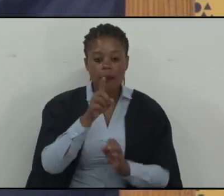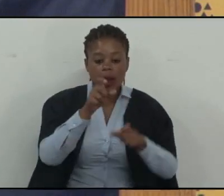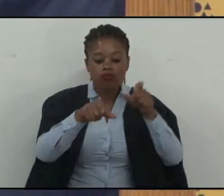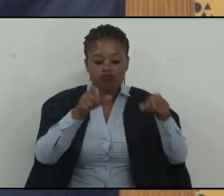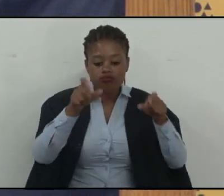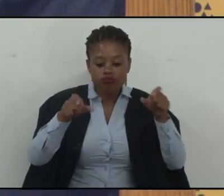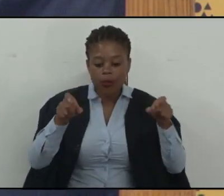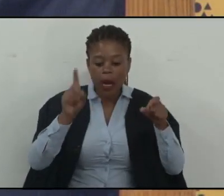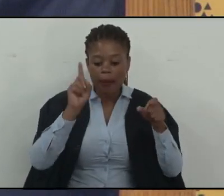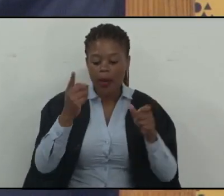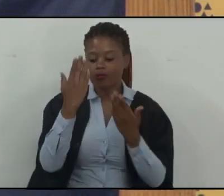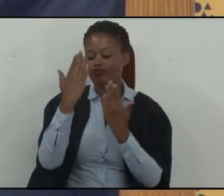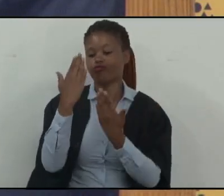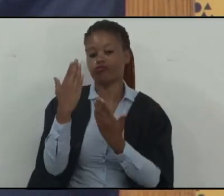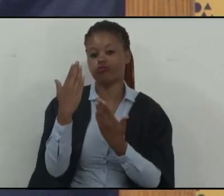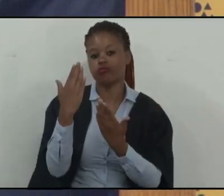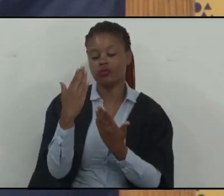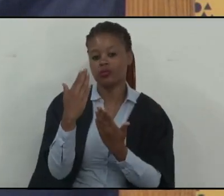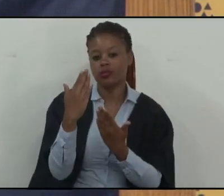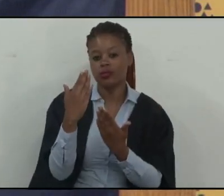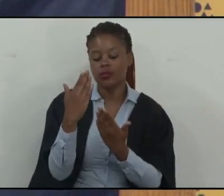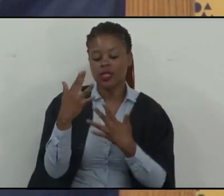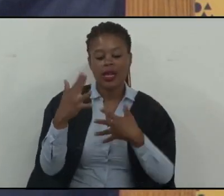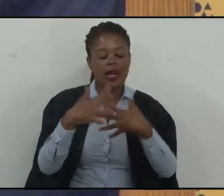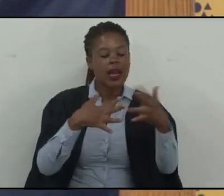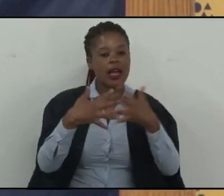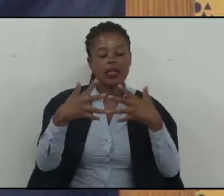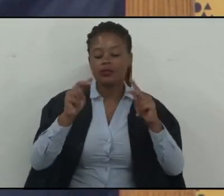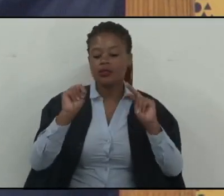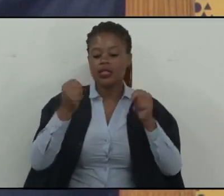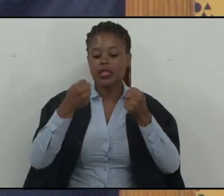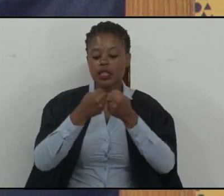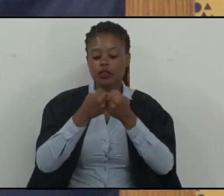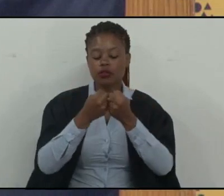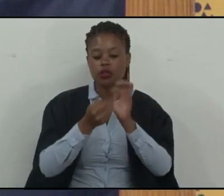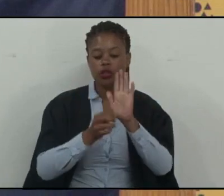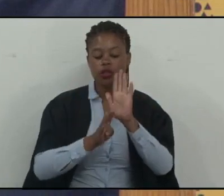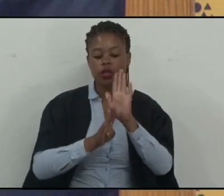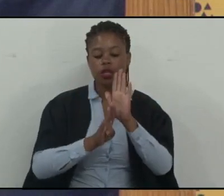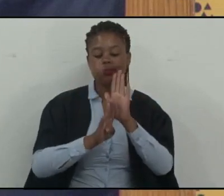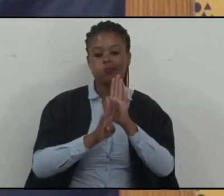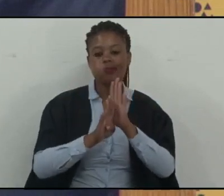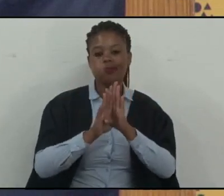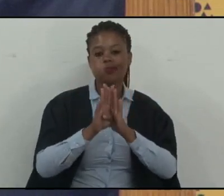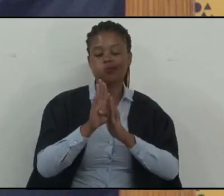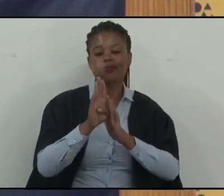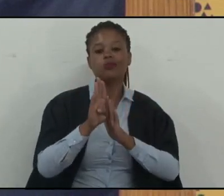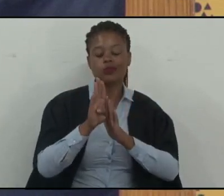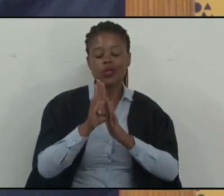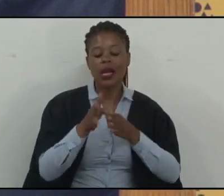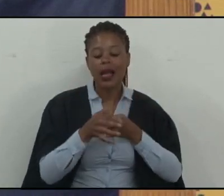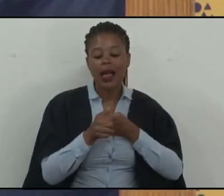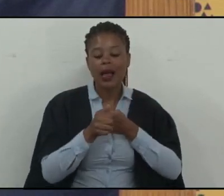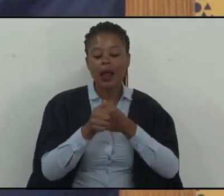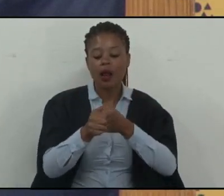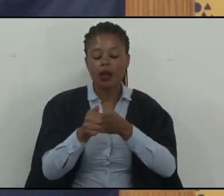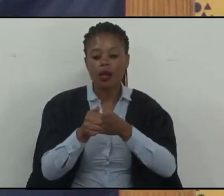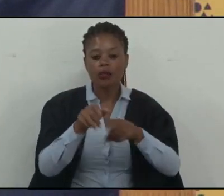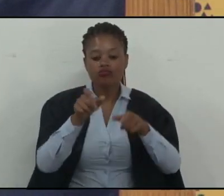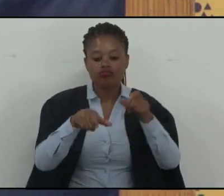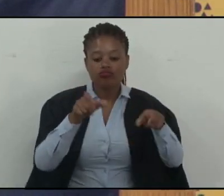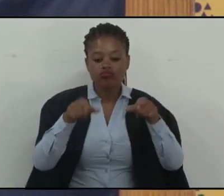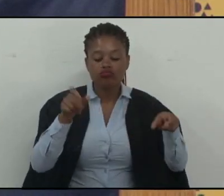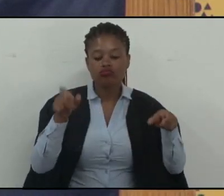are educated. Any nation that is progressive is led by people who have